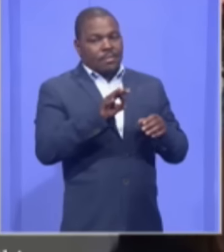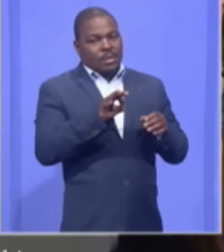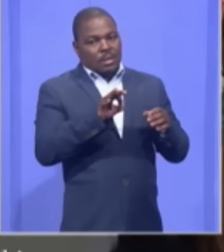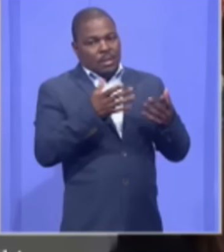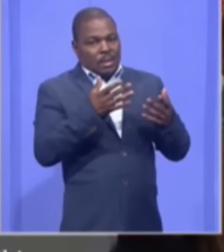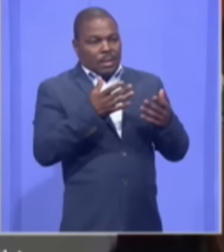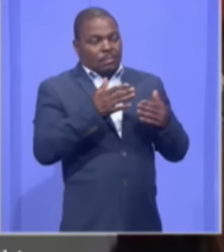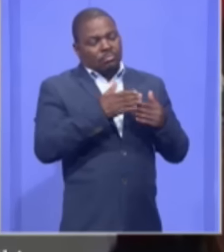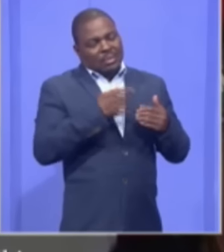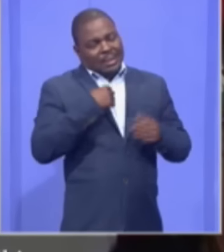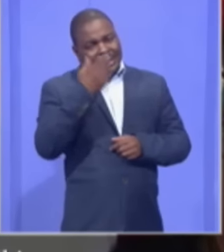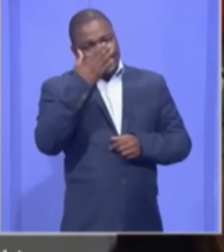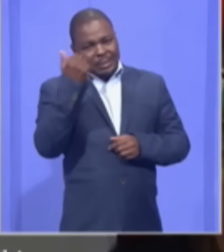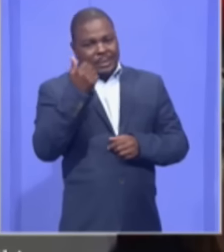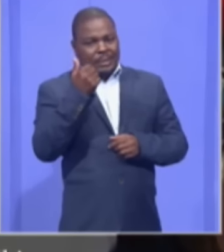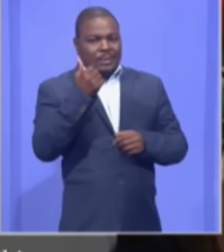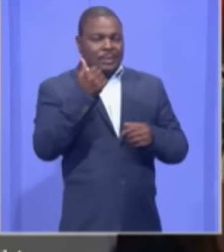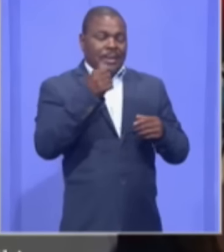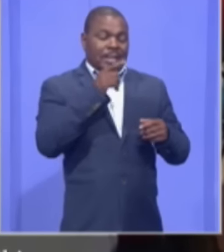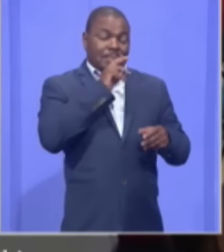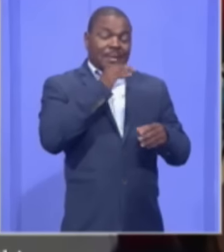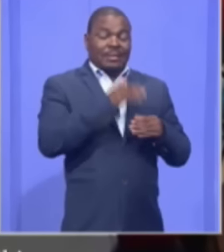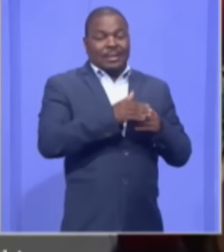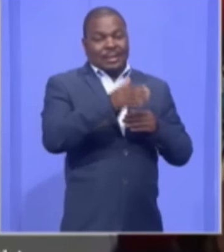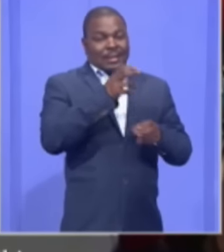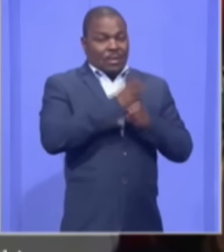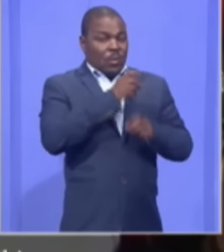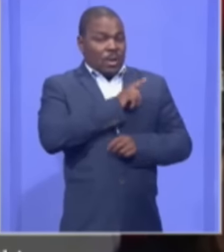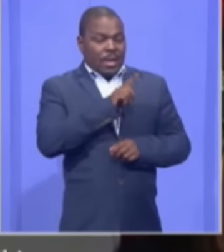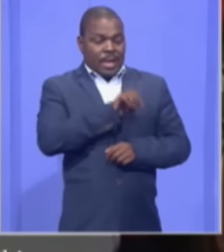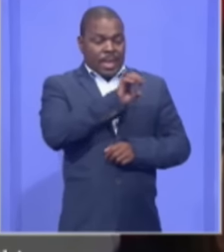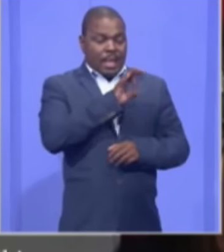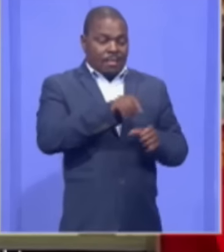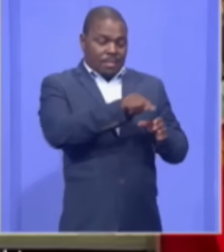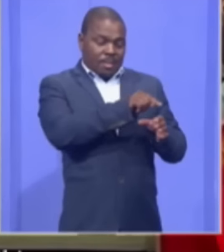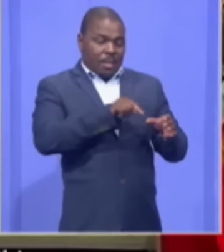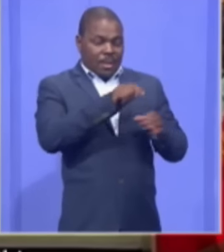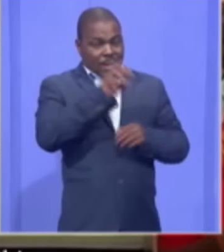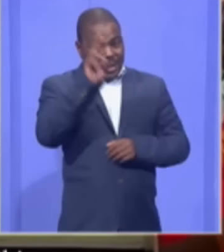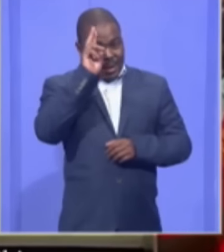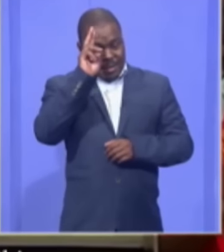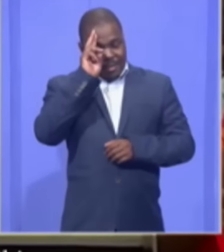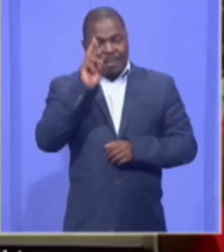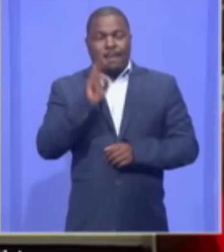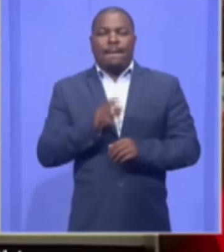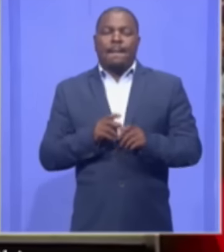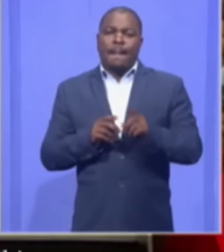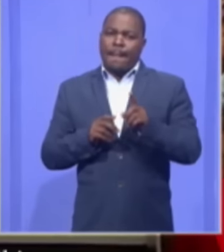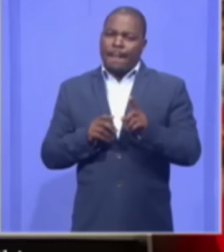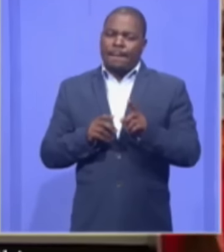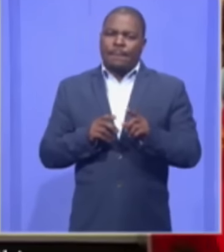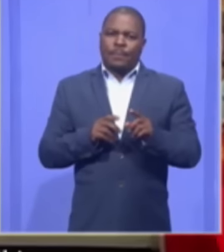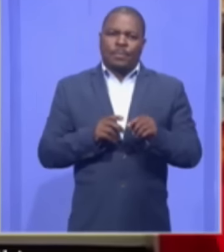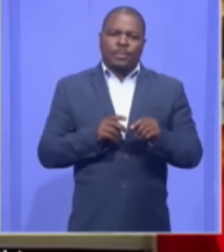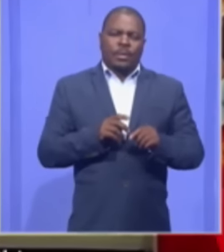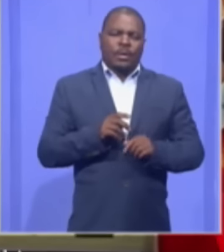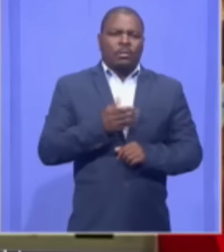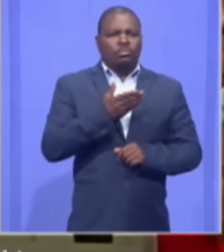tlo tloa e le bothata kudu because EFF ka bo yona o tlo go gola ina le